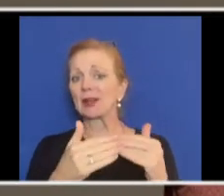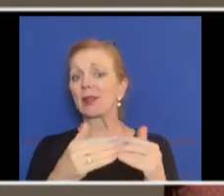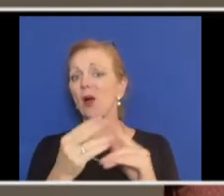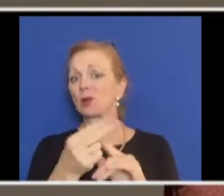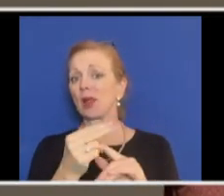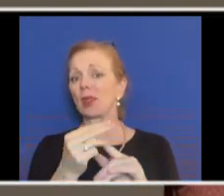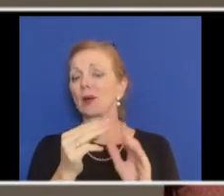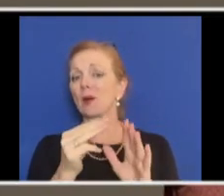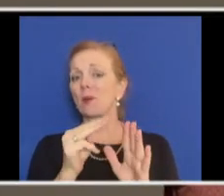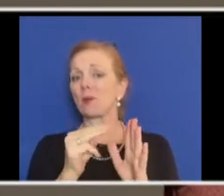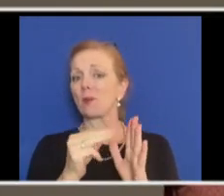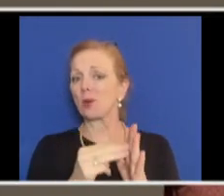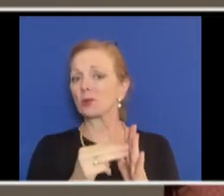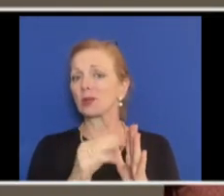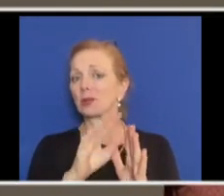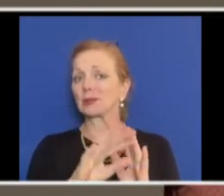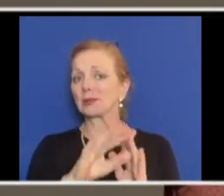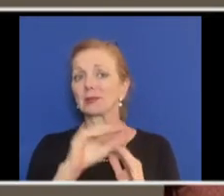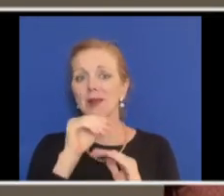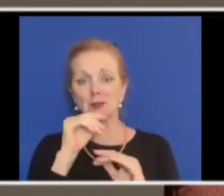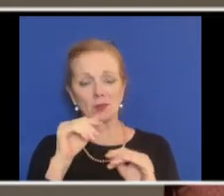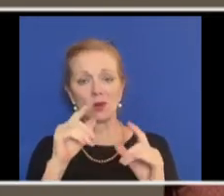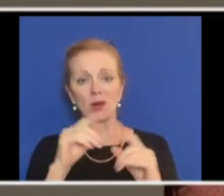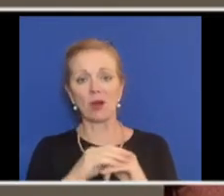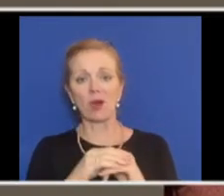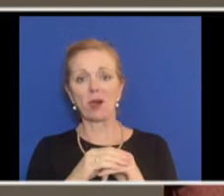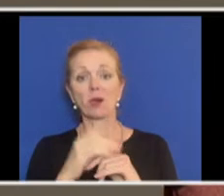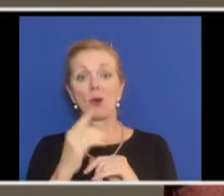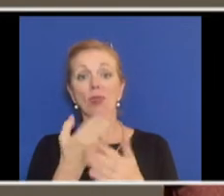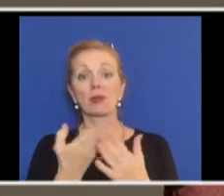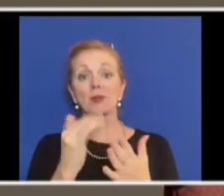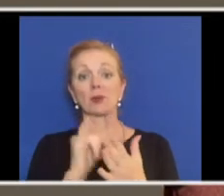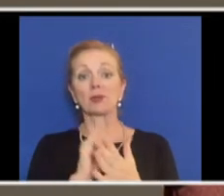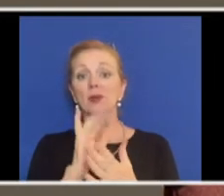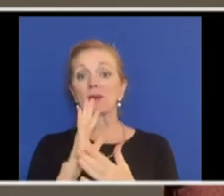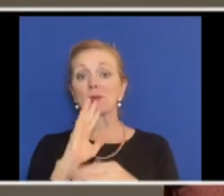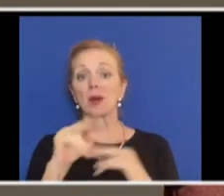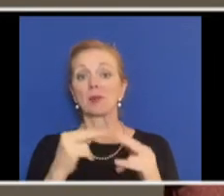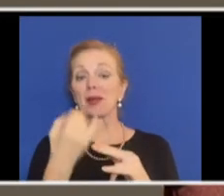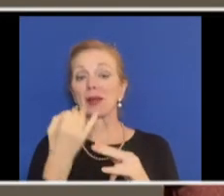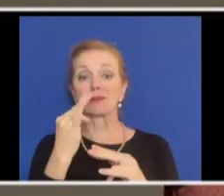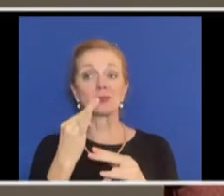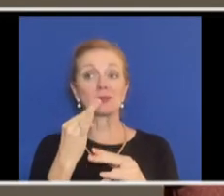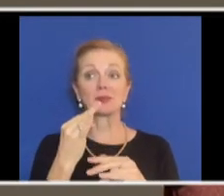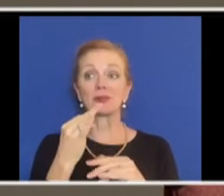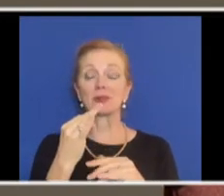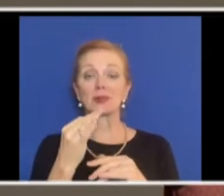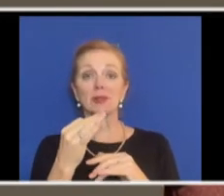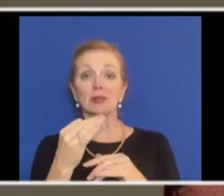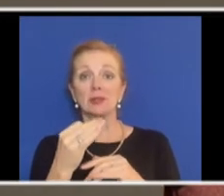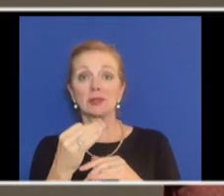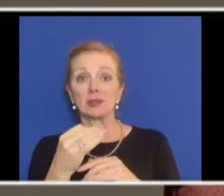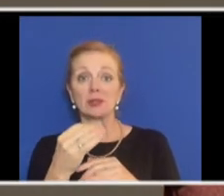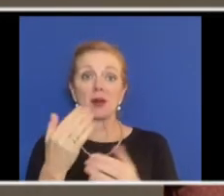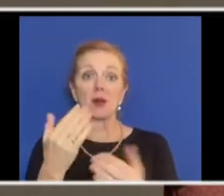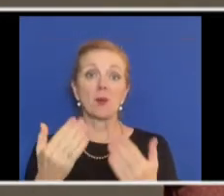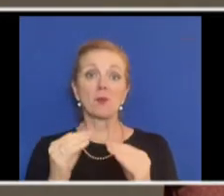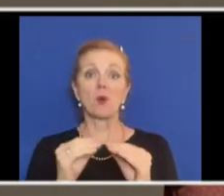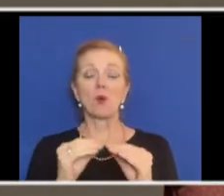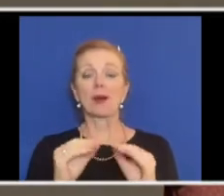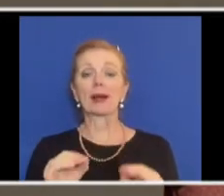it's not a surprise one of the things we talked about before if there were maybe a more clear